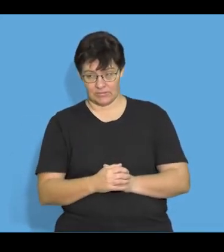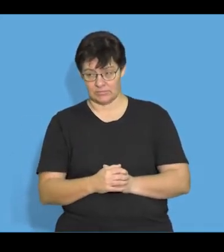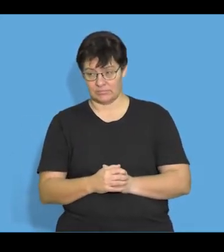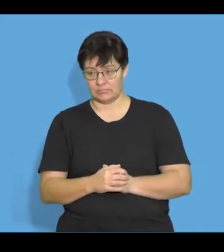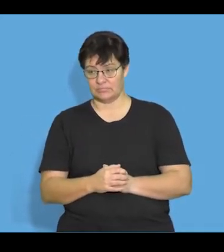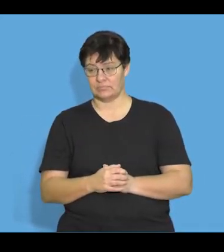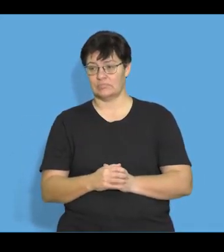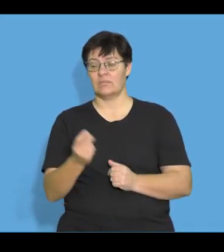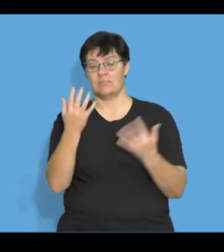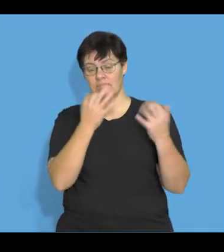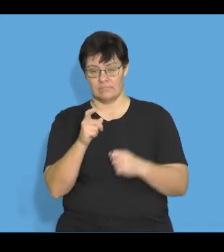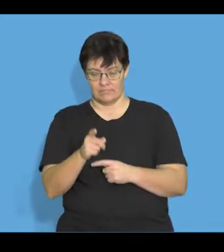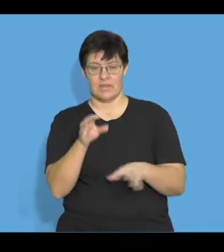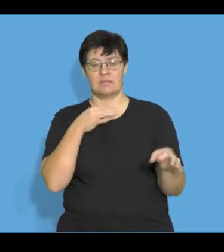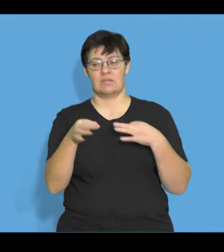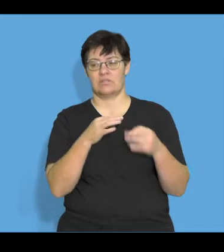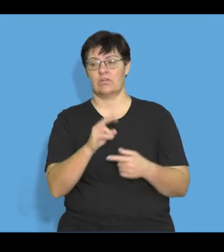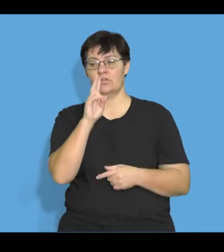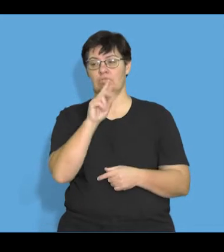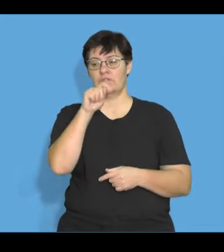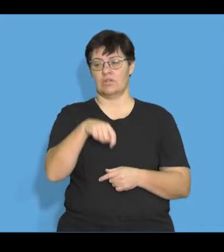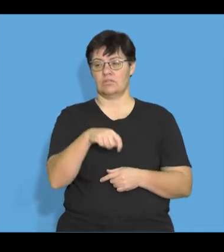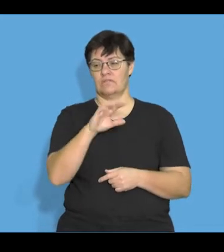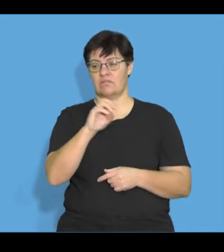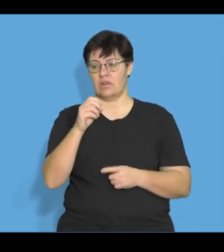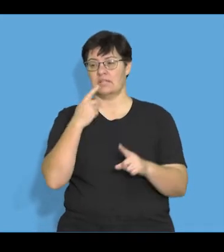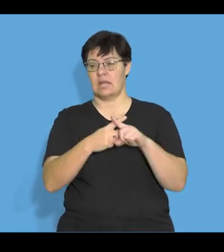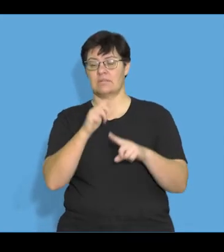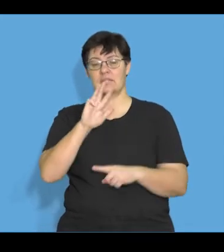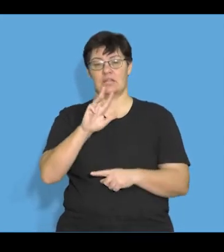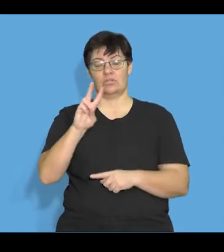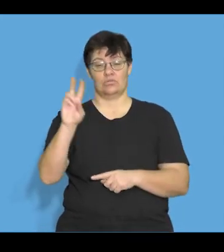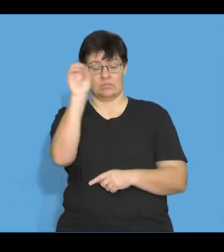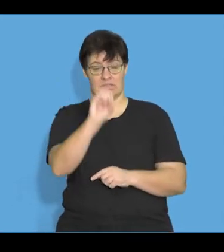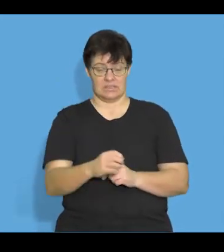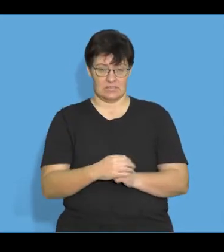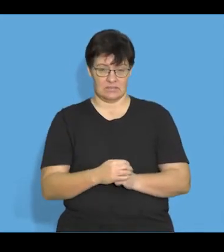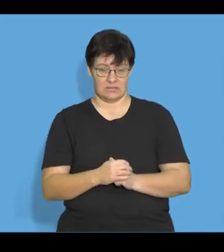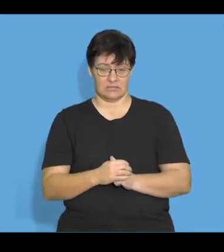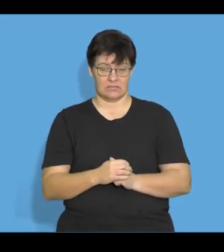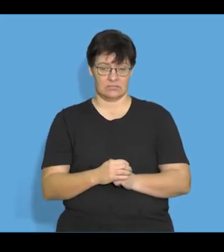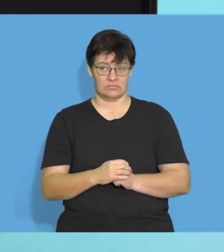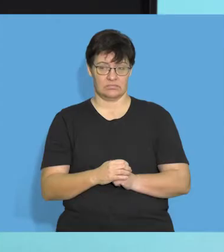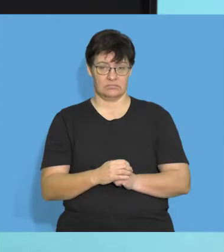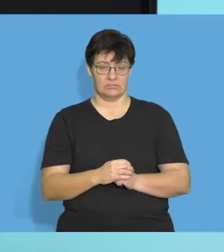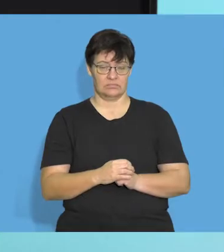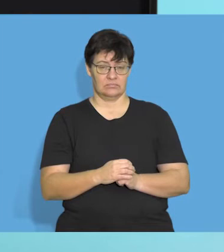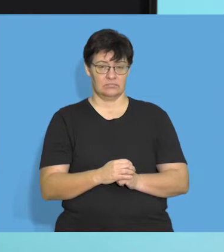the explanation, 2,500 times 92%. Now, the question arises,